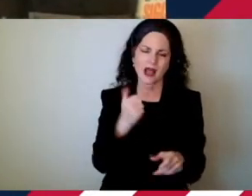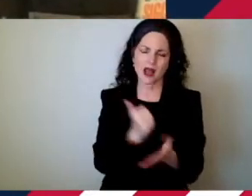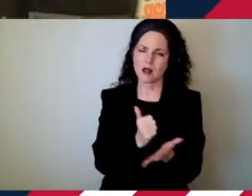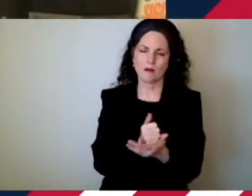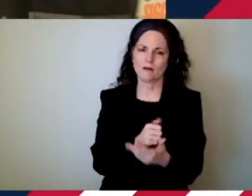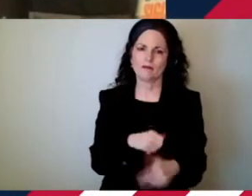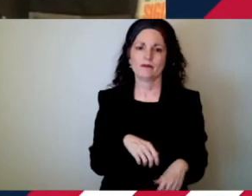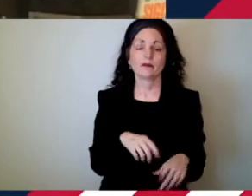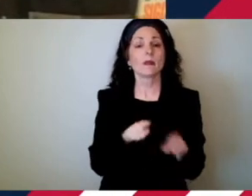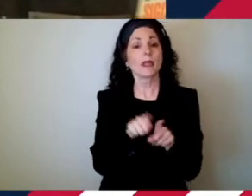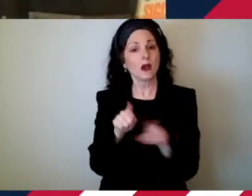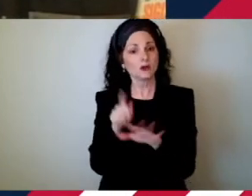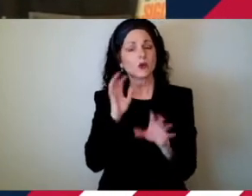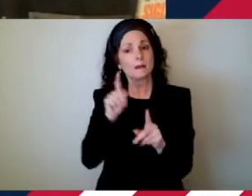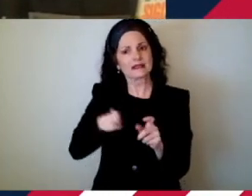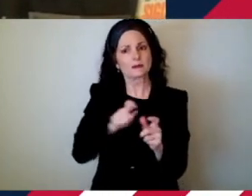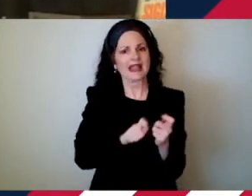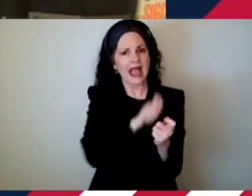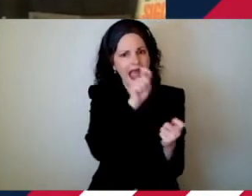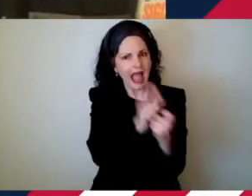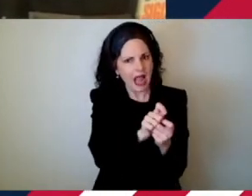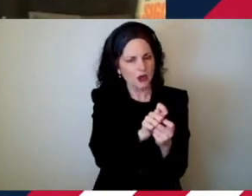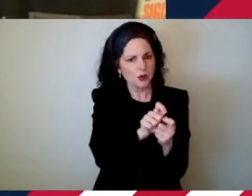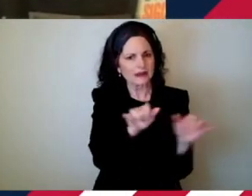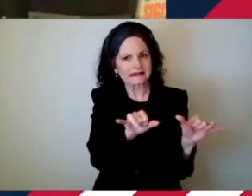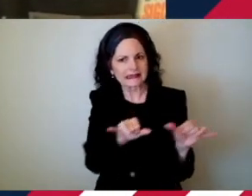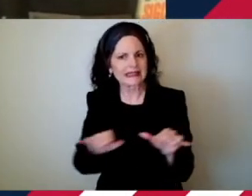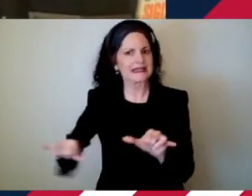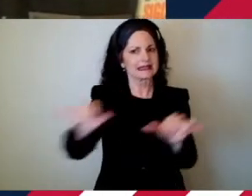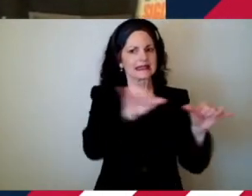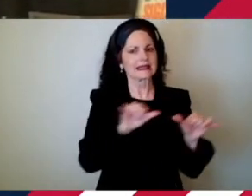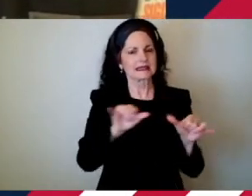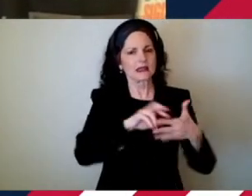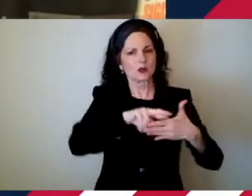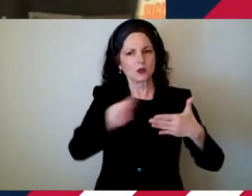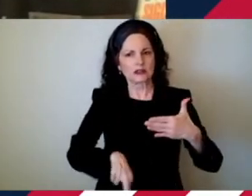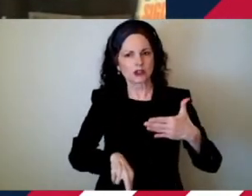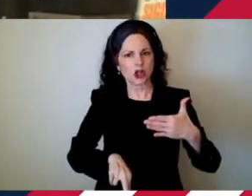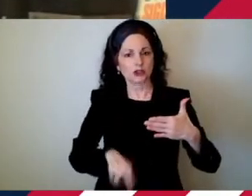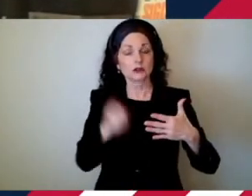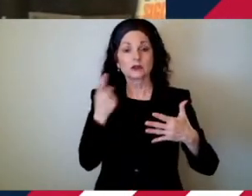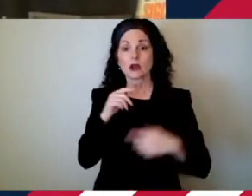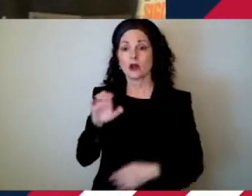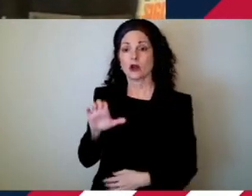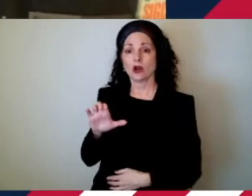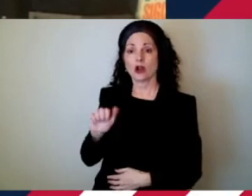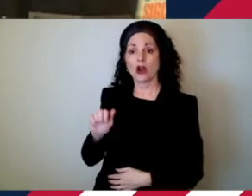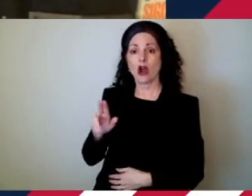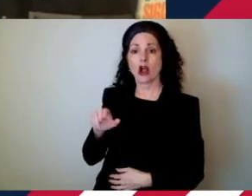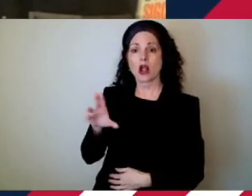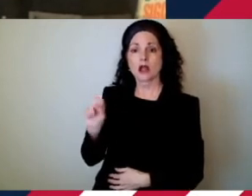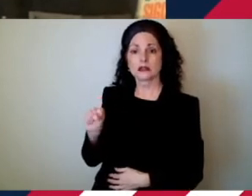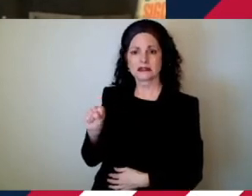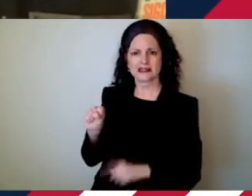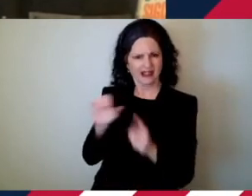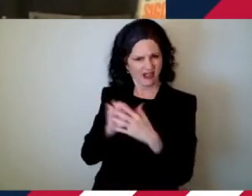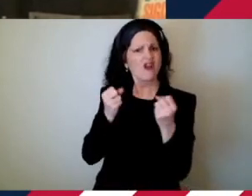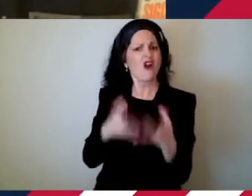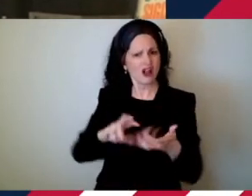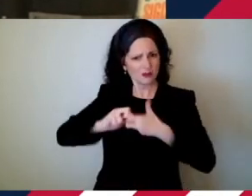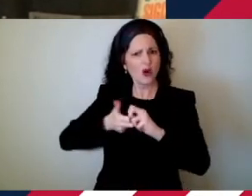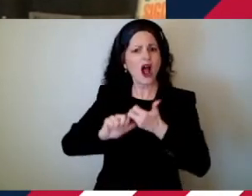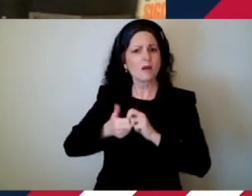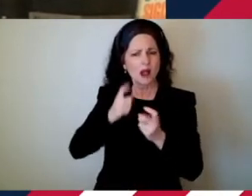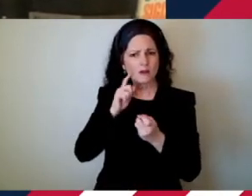consistent reporting of results. On this front, caucuses pose a host of problems. Consider Iowa's rapid shift to a